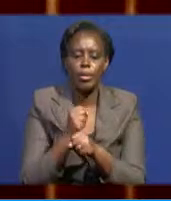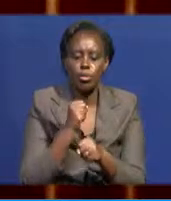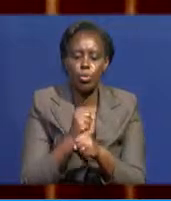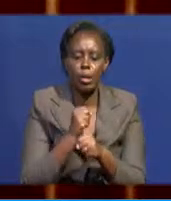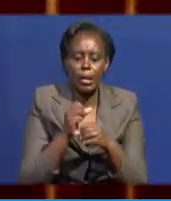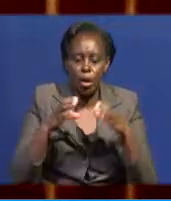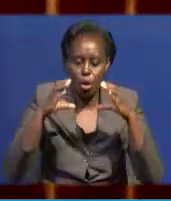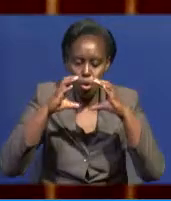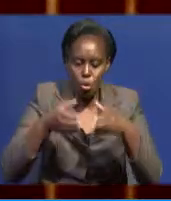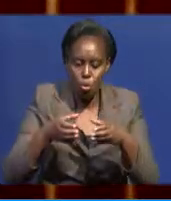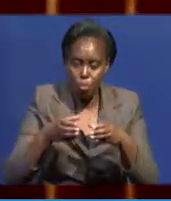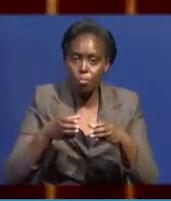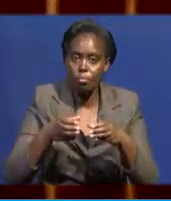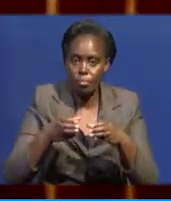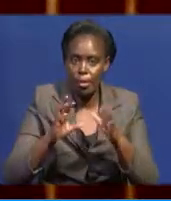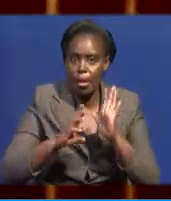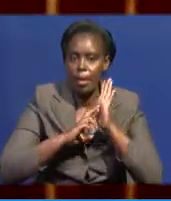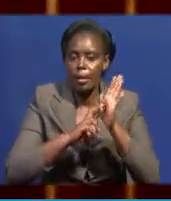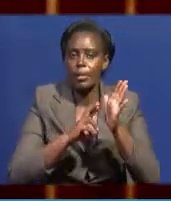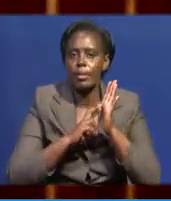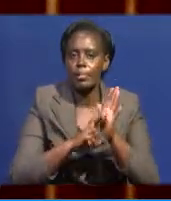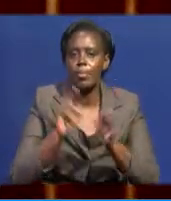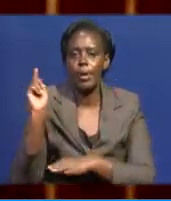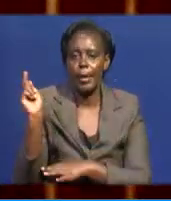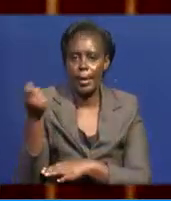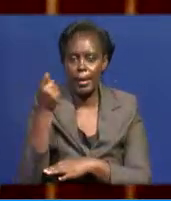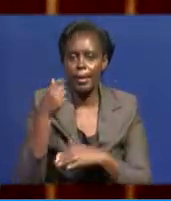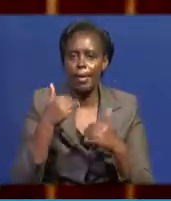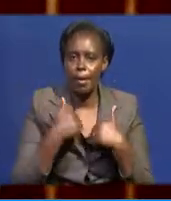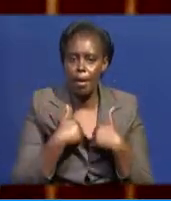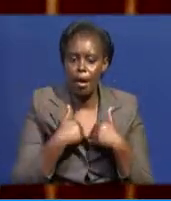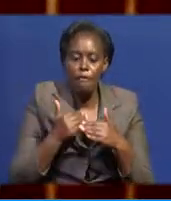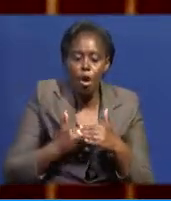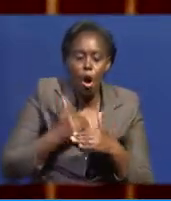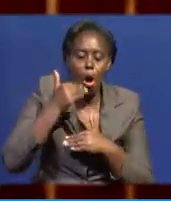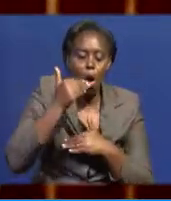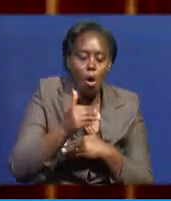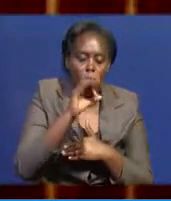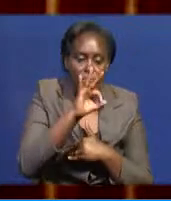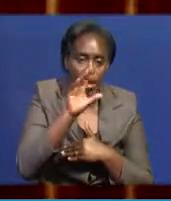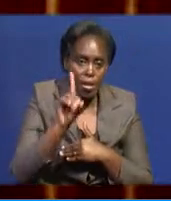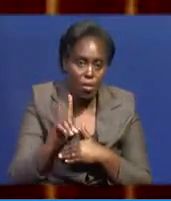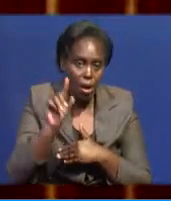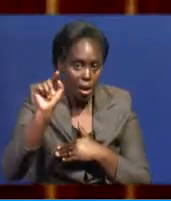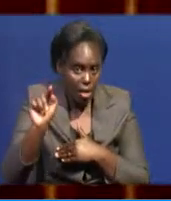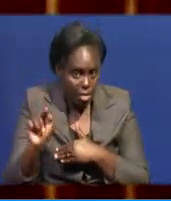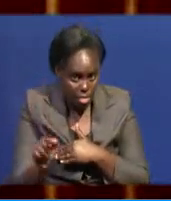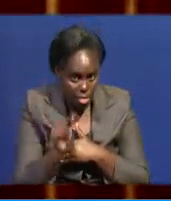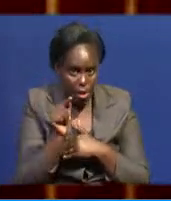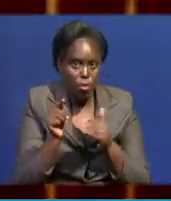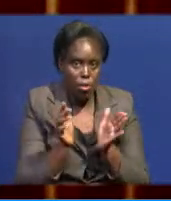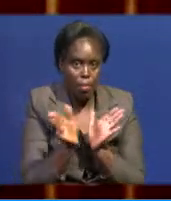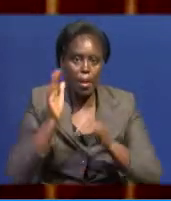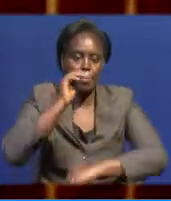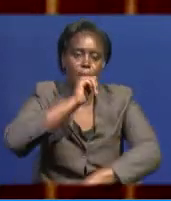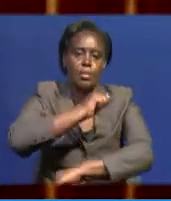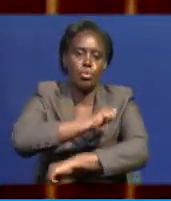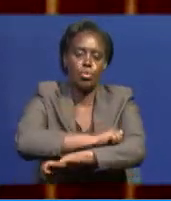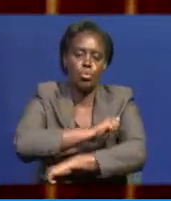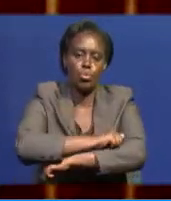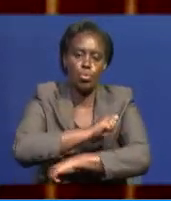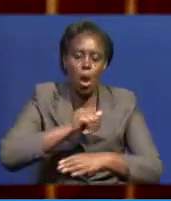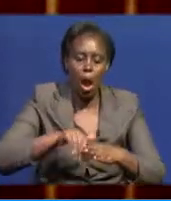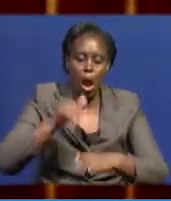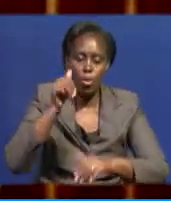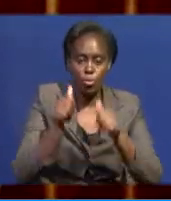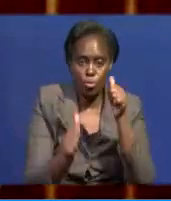group report, Kenya has over 31,000 public schools, out